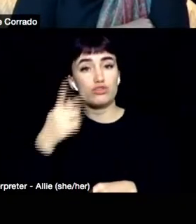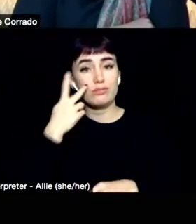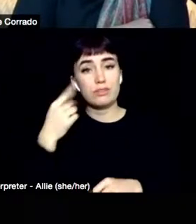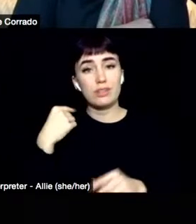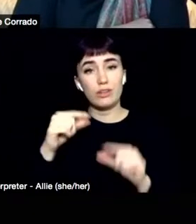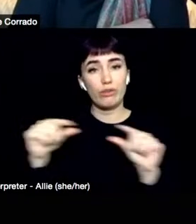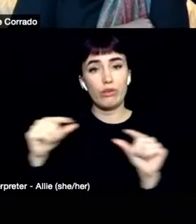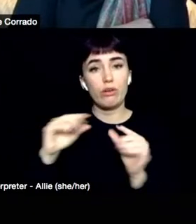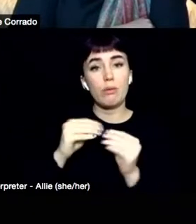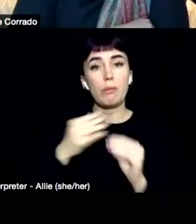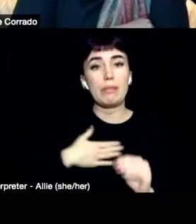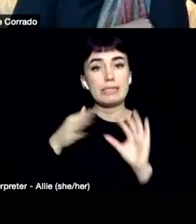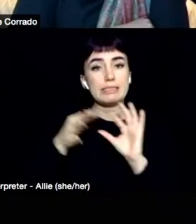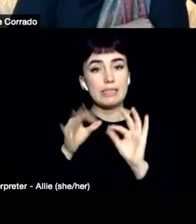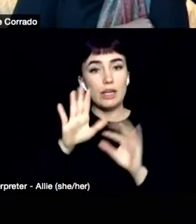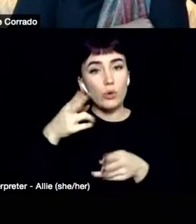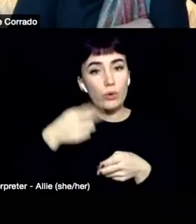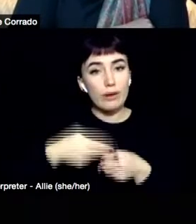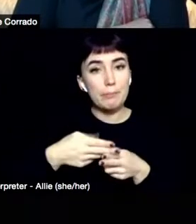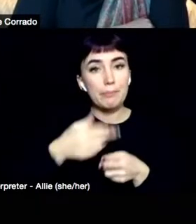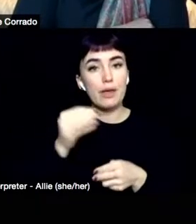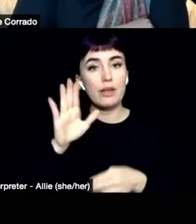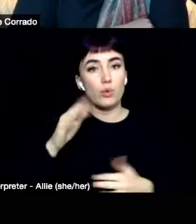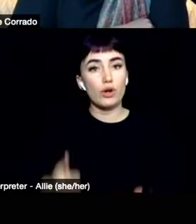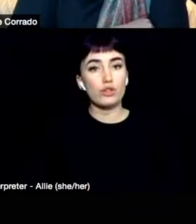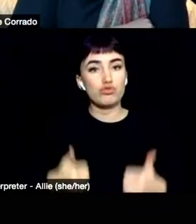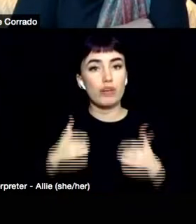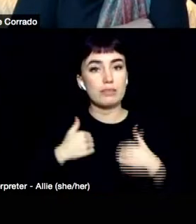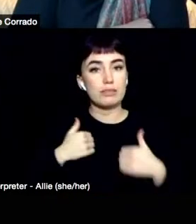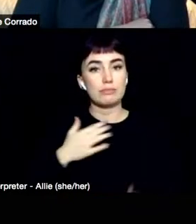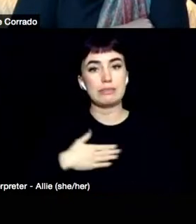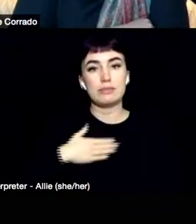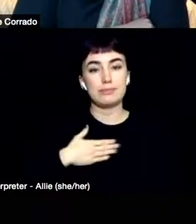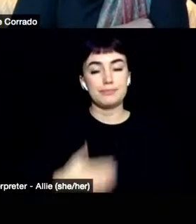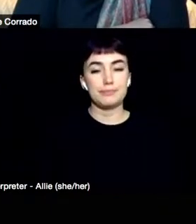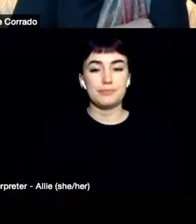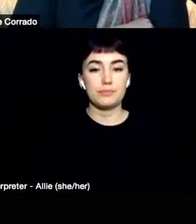state your name and your address, please.